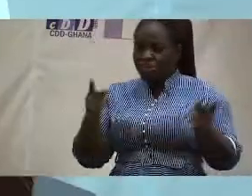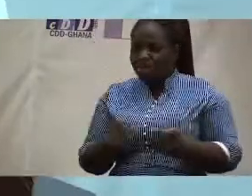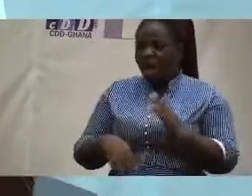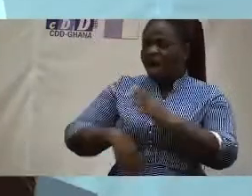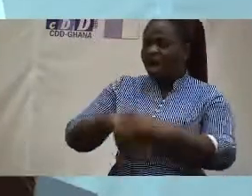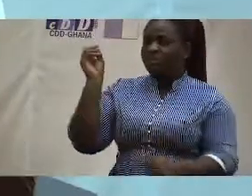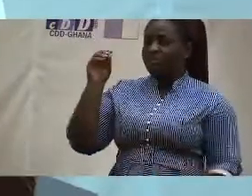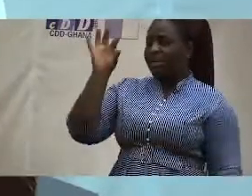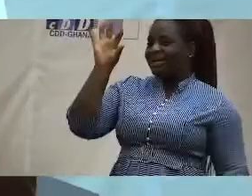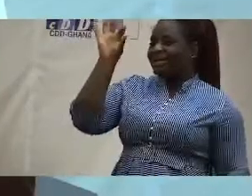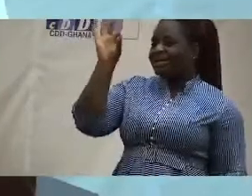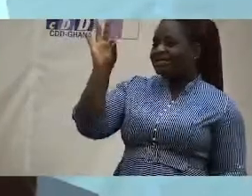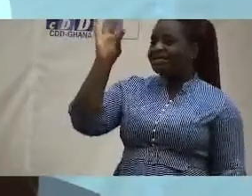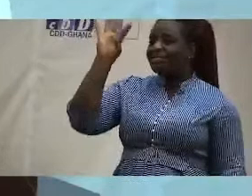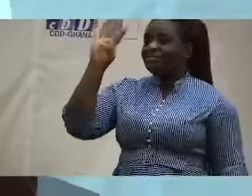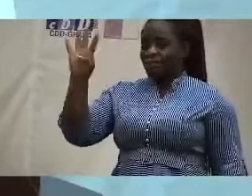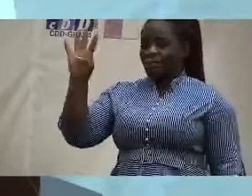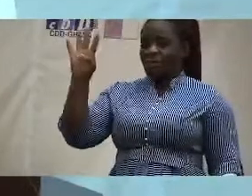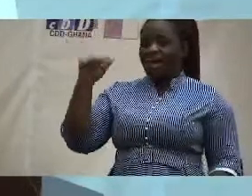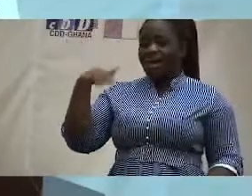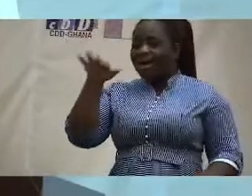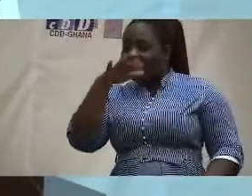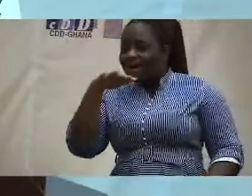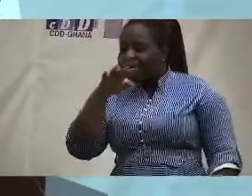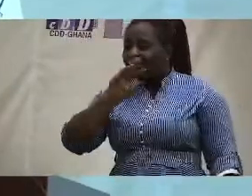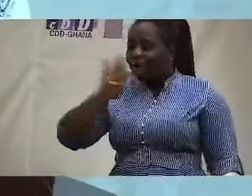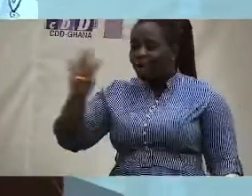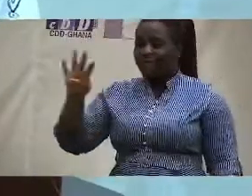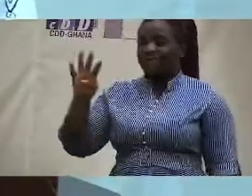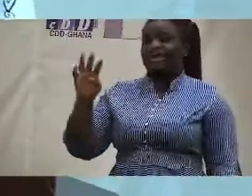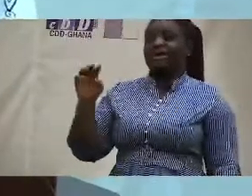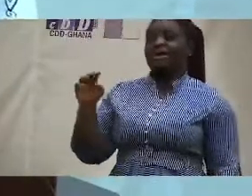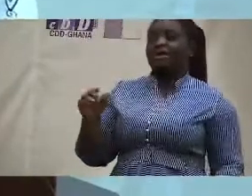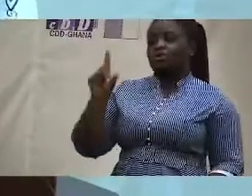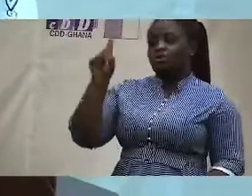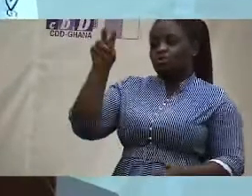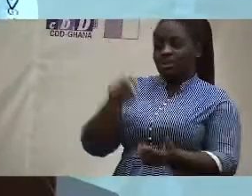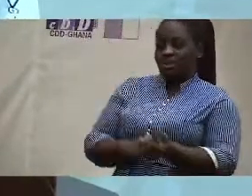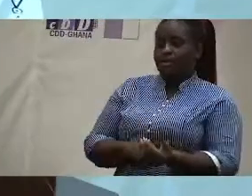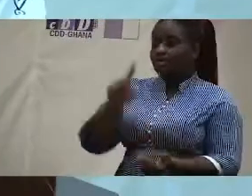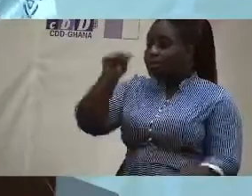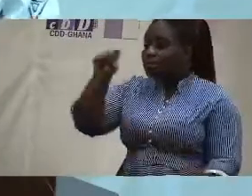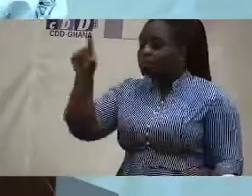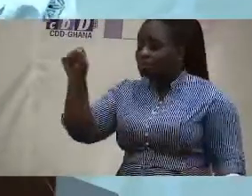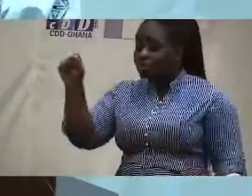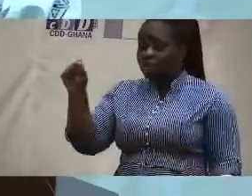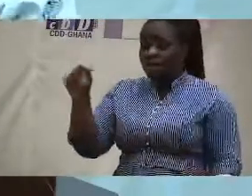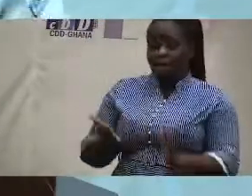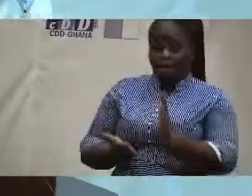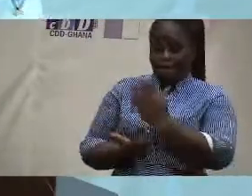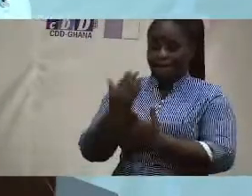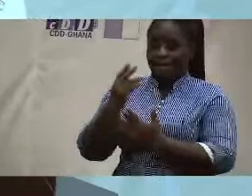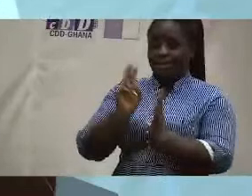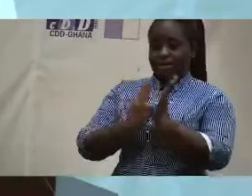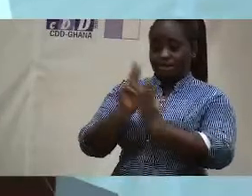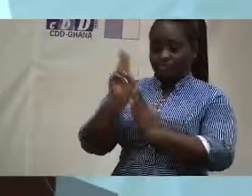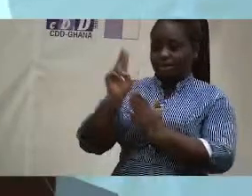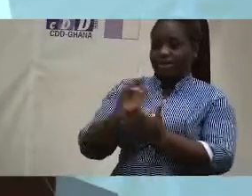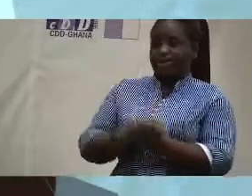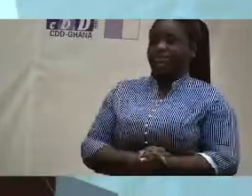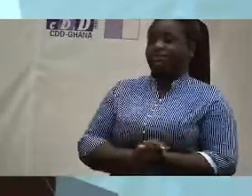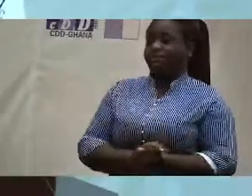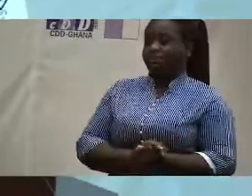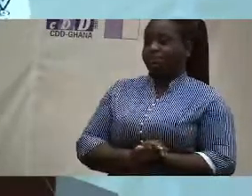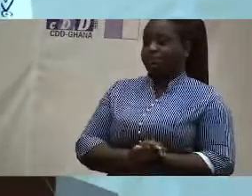of 94 think tanks in sub-Saharan Africa in 2020 by the University of